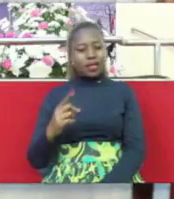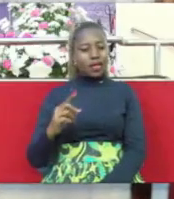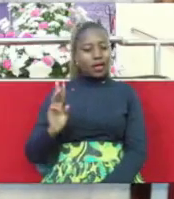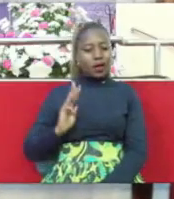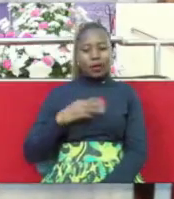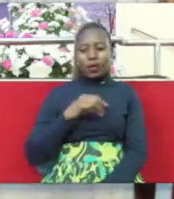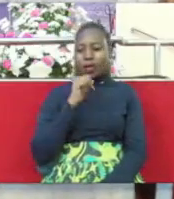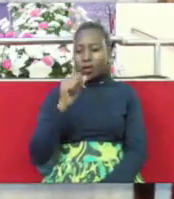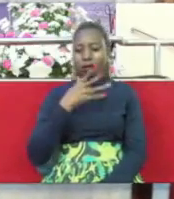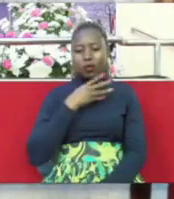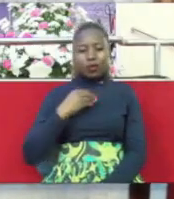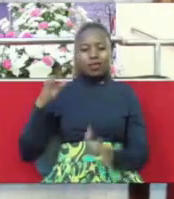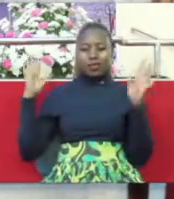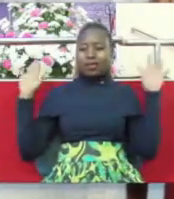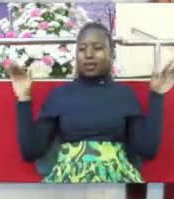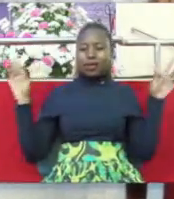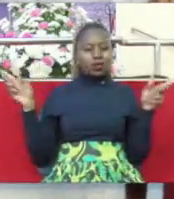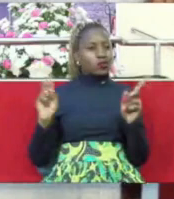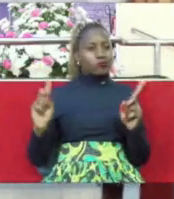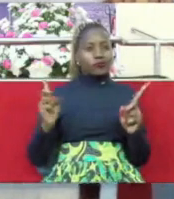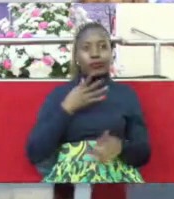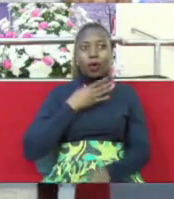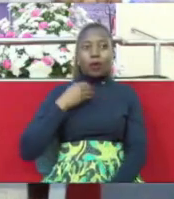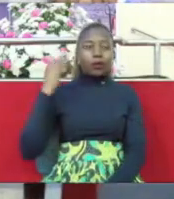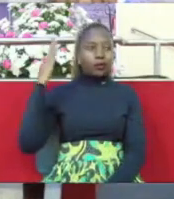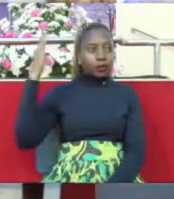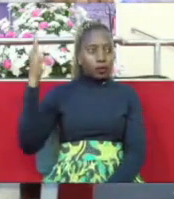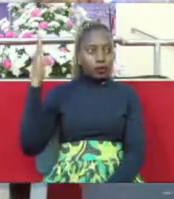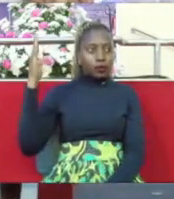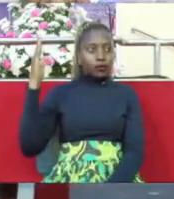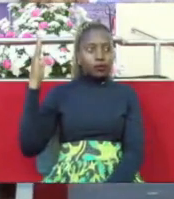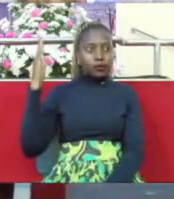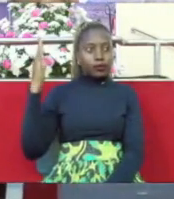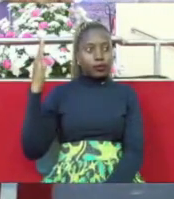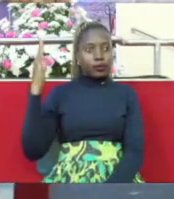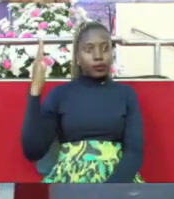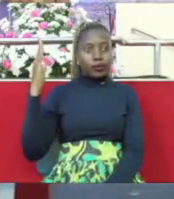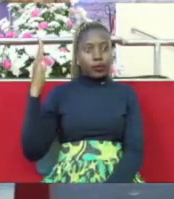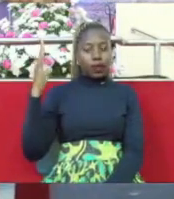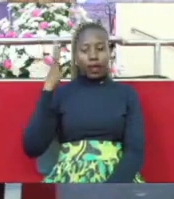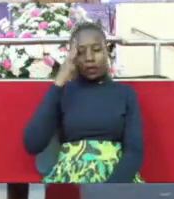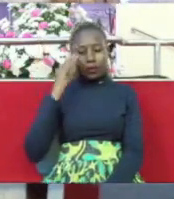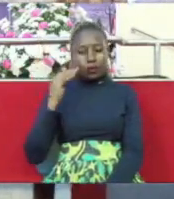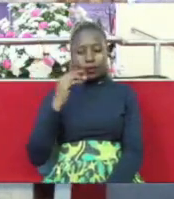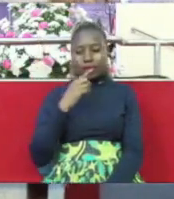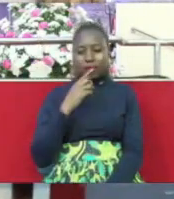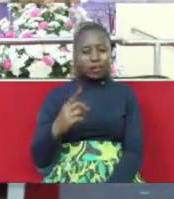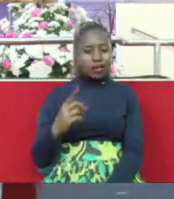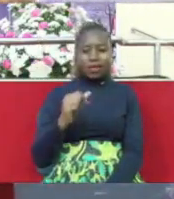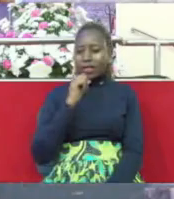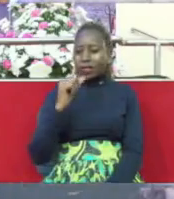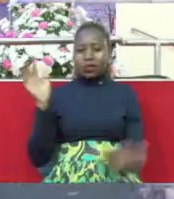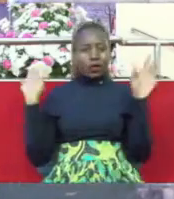we are interested in you. Anasema kwamba maana yetu kuiko ndani mwako sio ndani ya malaika. It's like he was saying, it's not the angel who